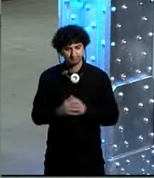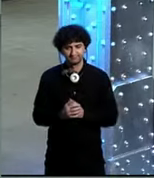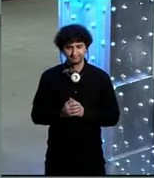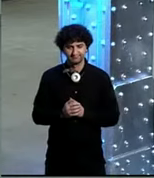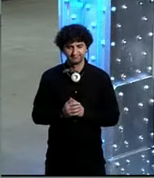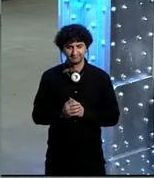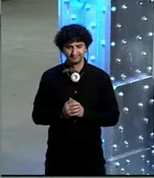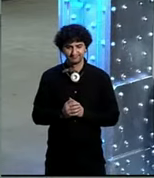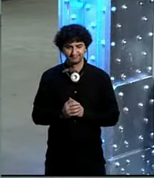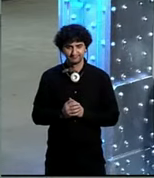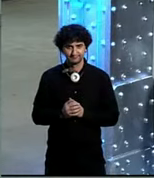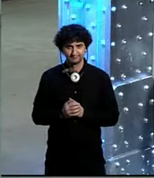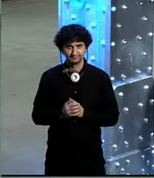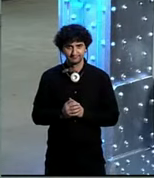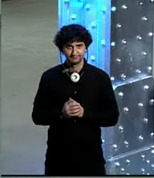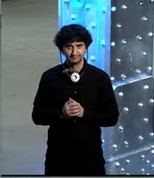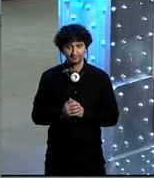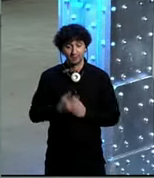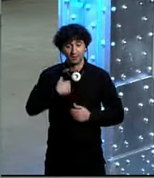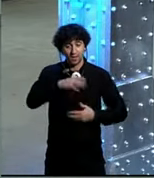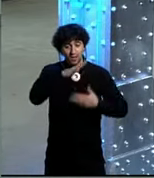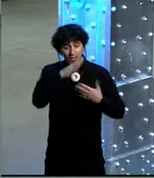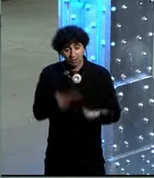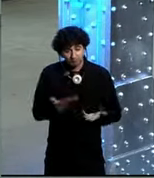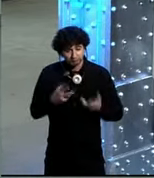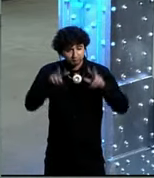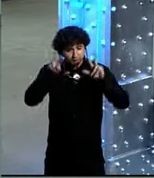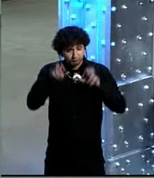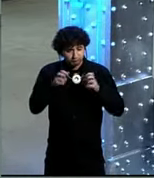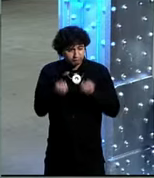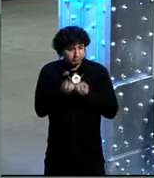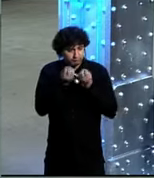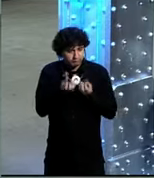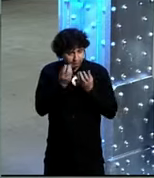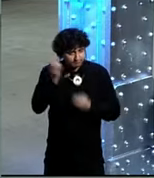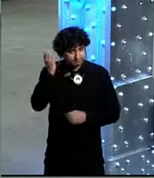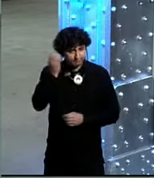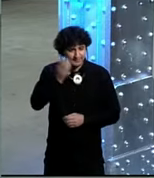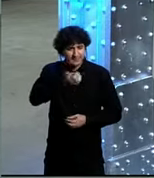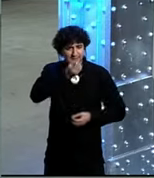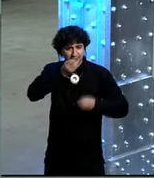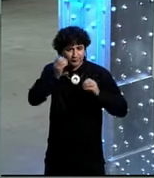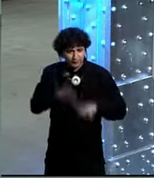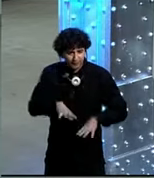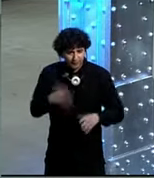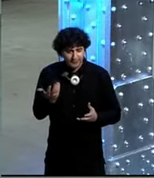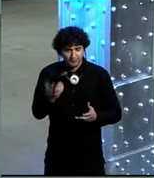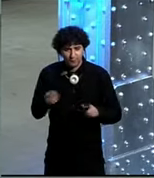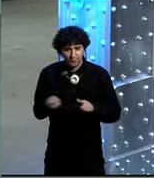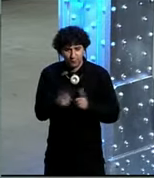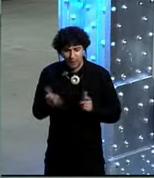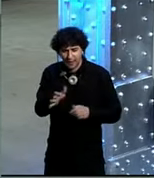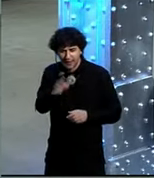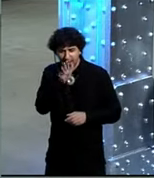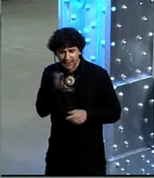Hello. I'll be talking about something called liquid stories and dissolving screens today, and